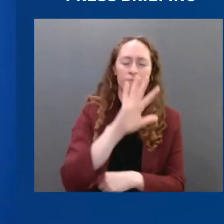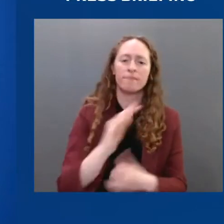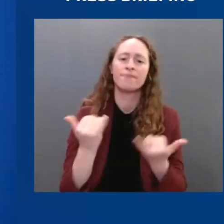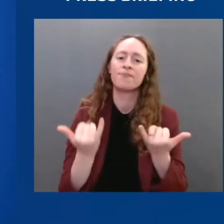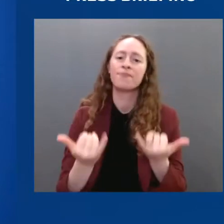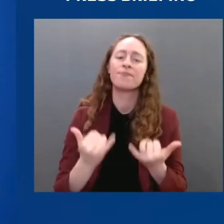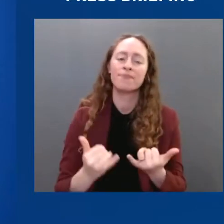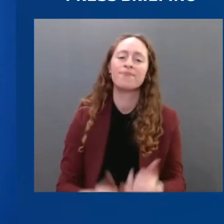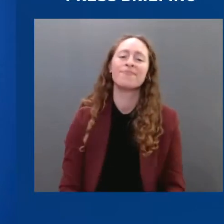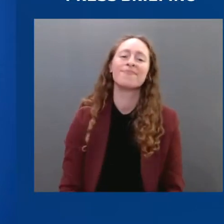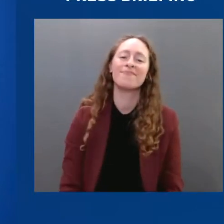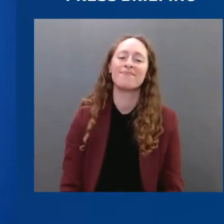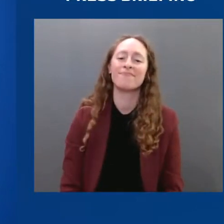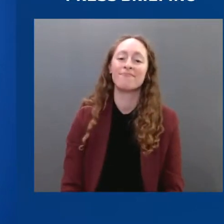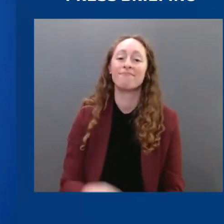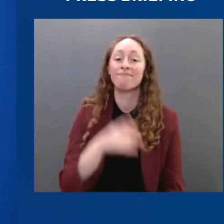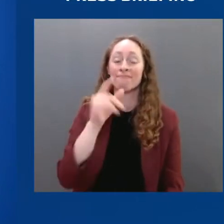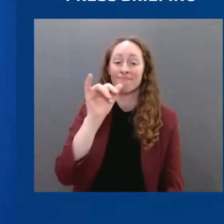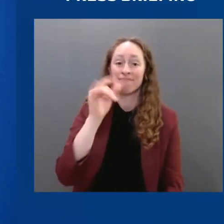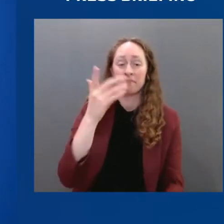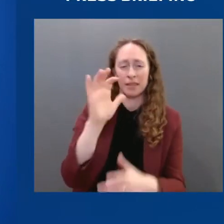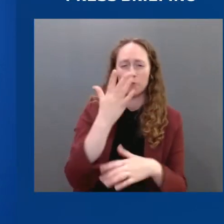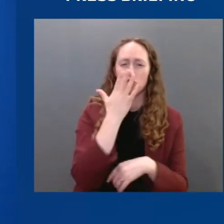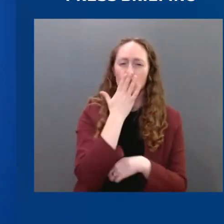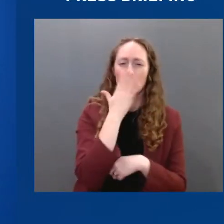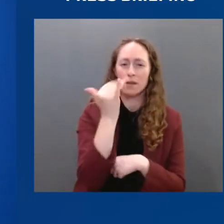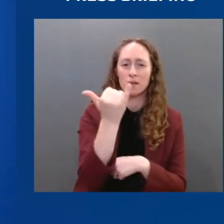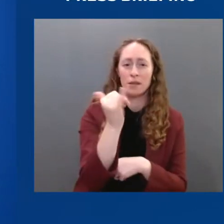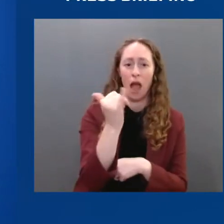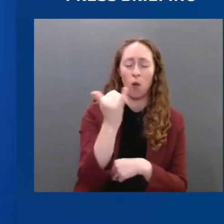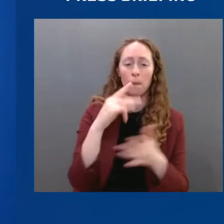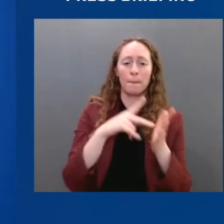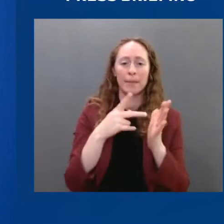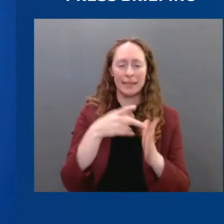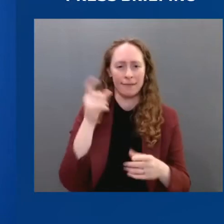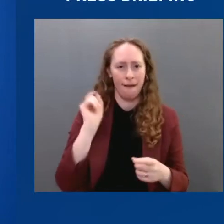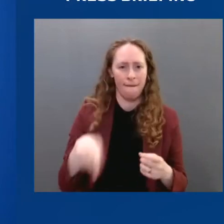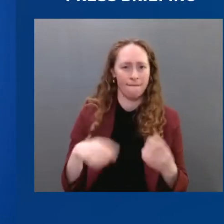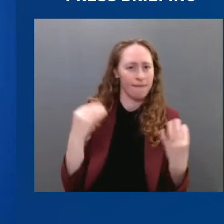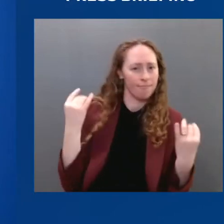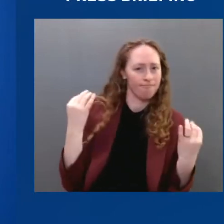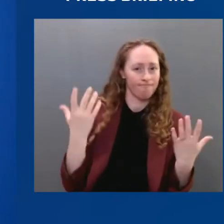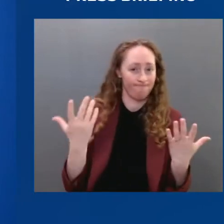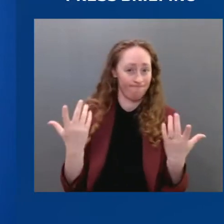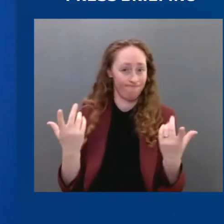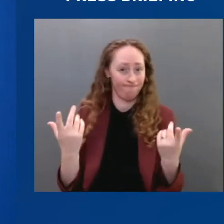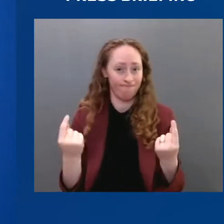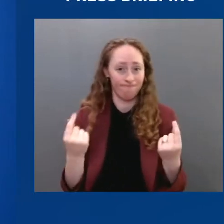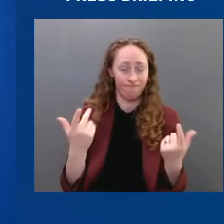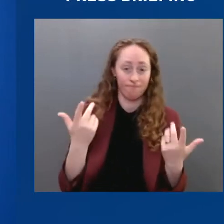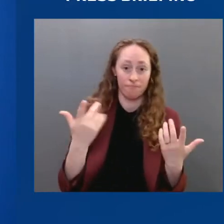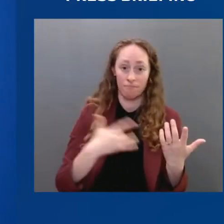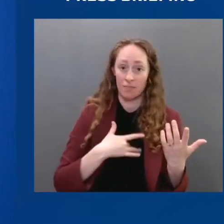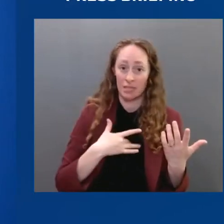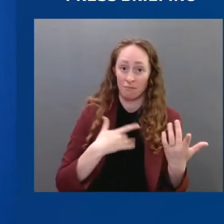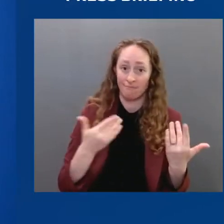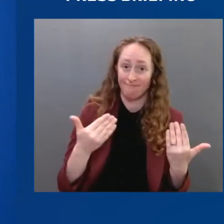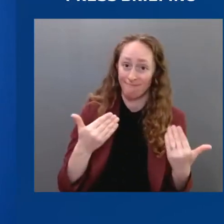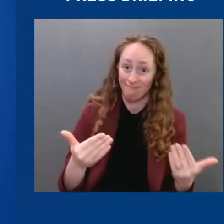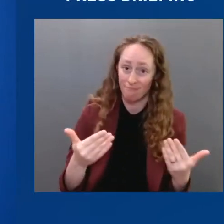their own individual level of risk. To find your COVID-19 community level, please visit cdc.gov or